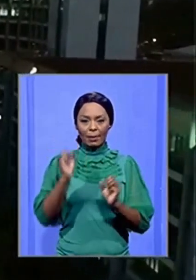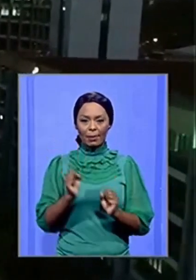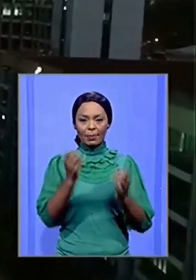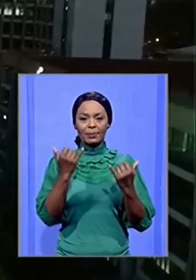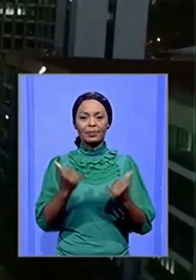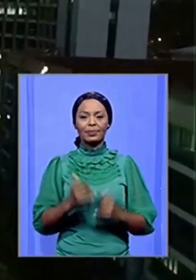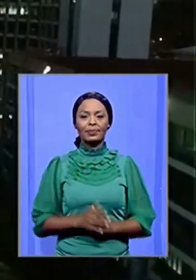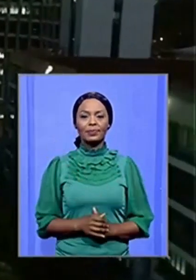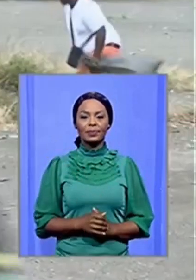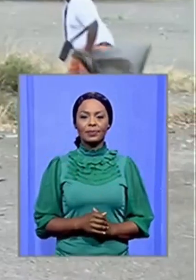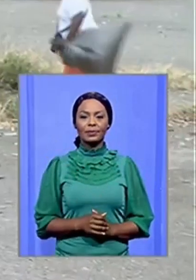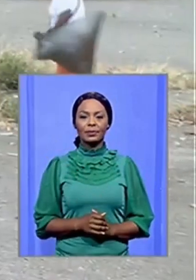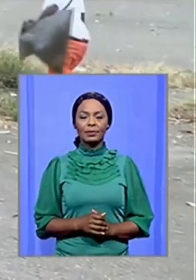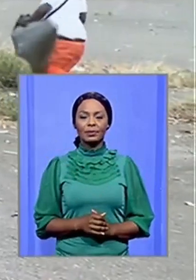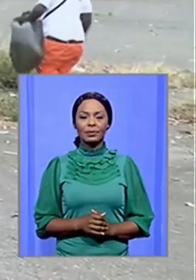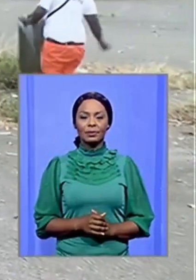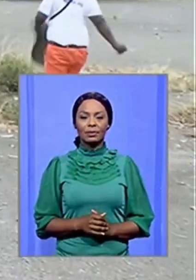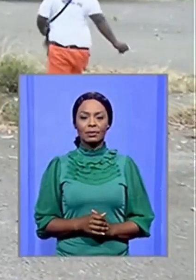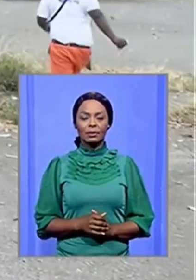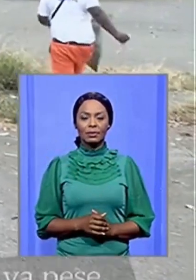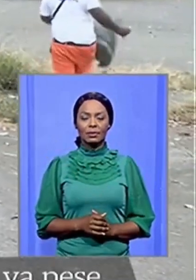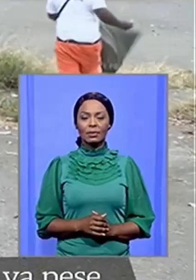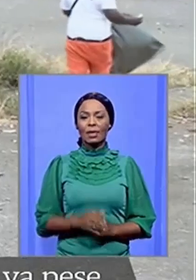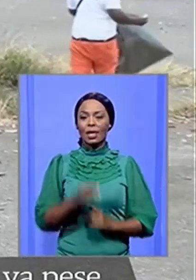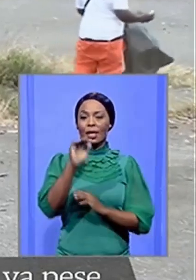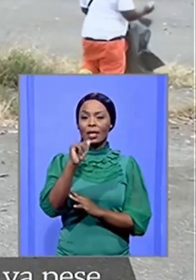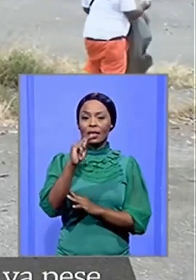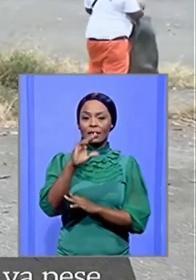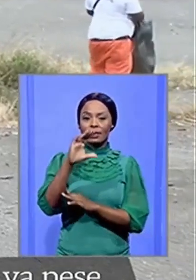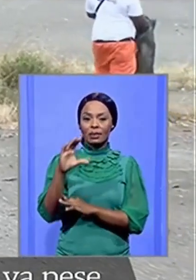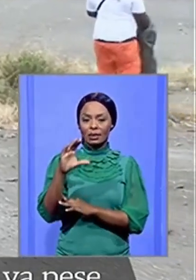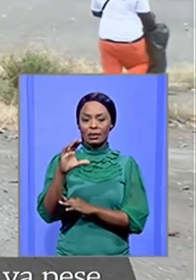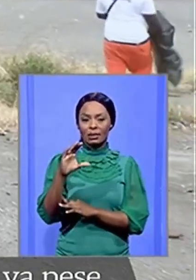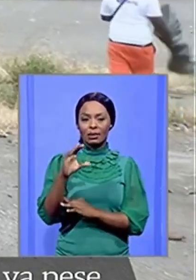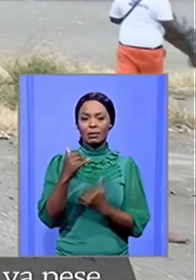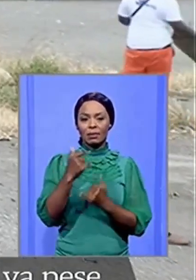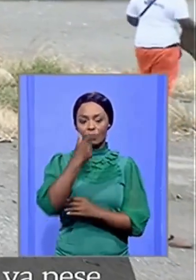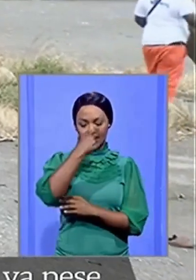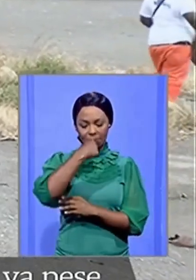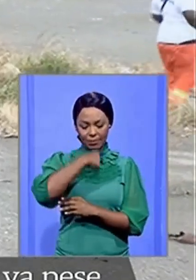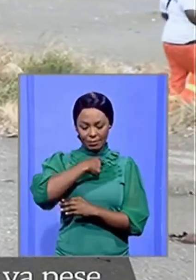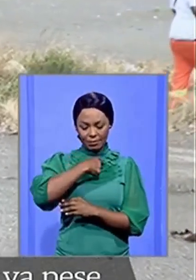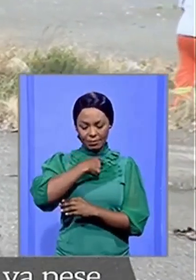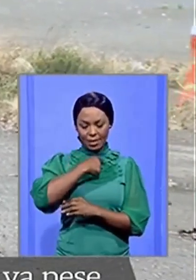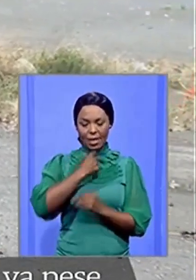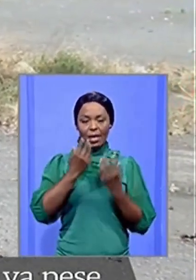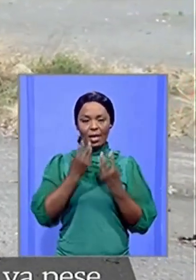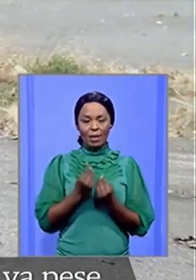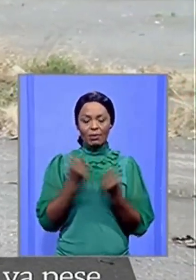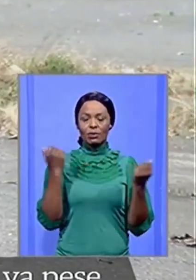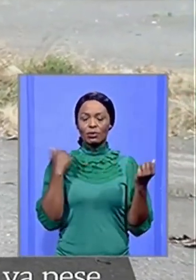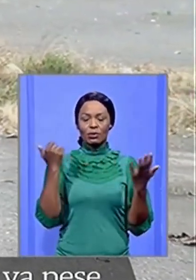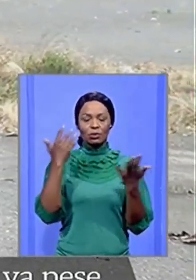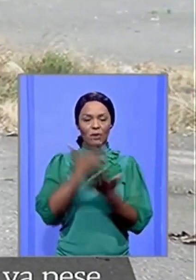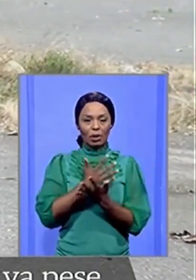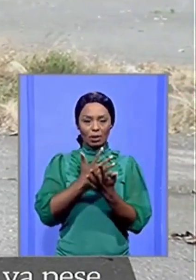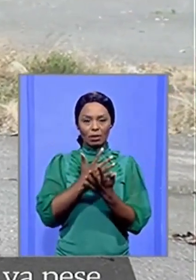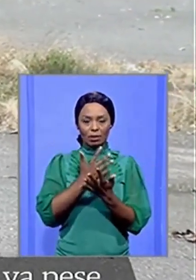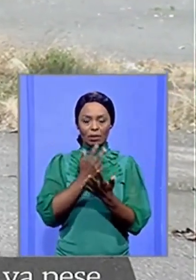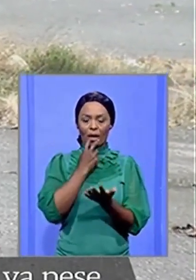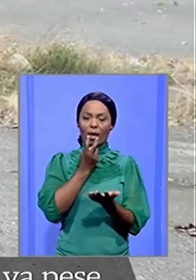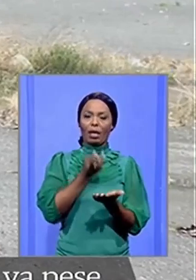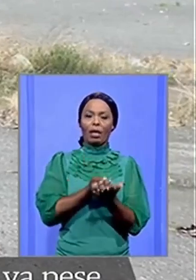tšona. The ANC is saddened and it's received with profound shock the news